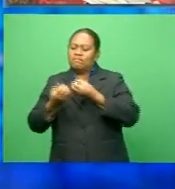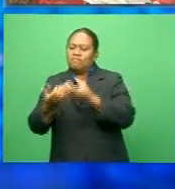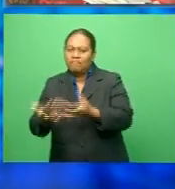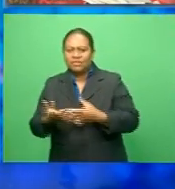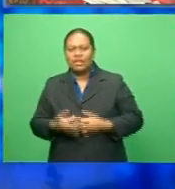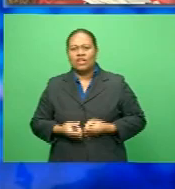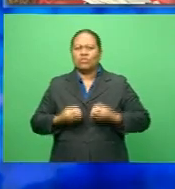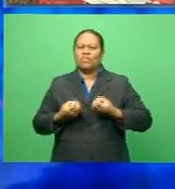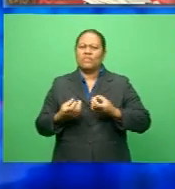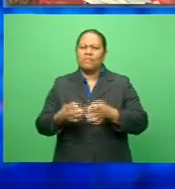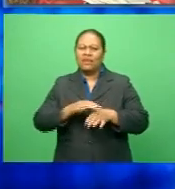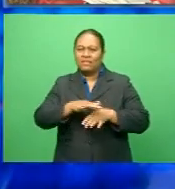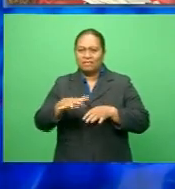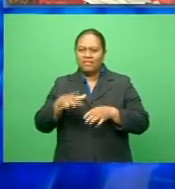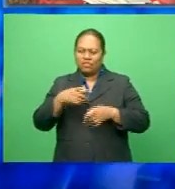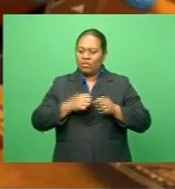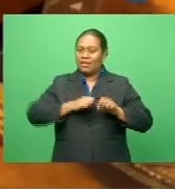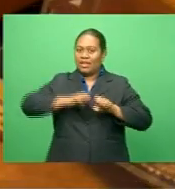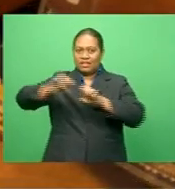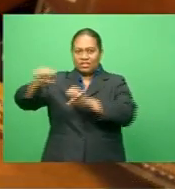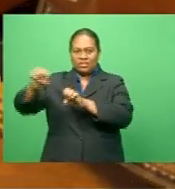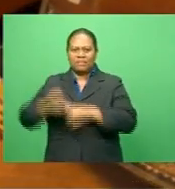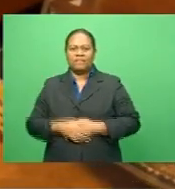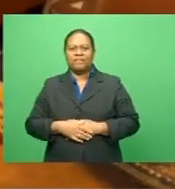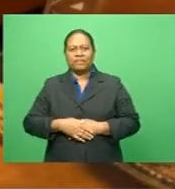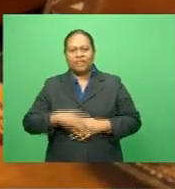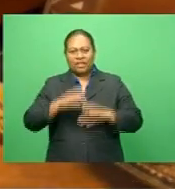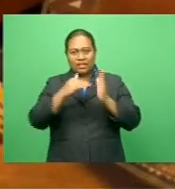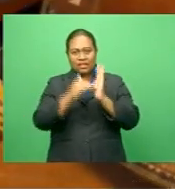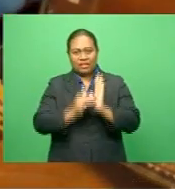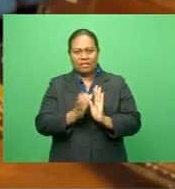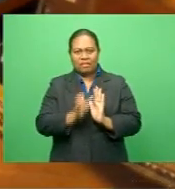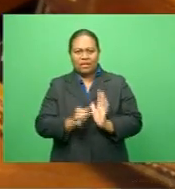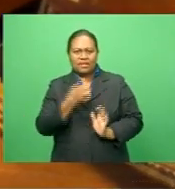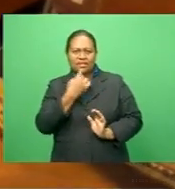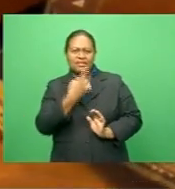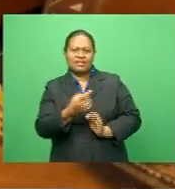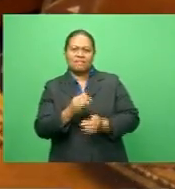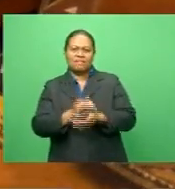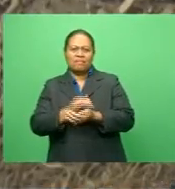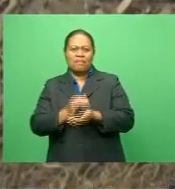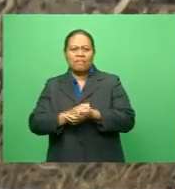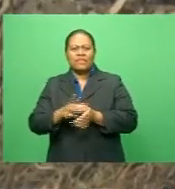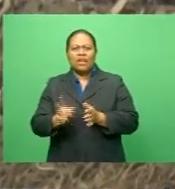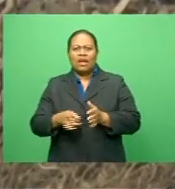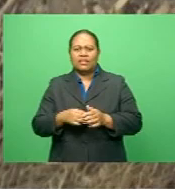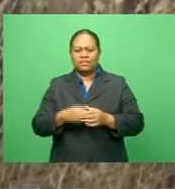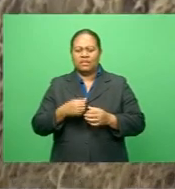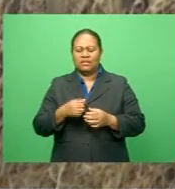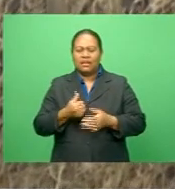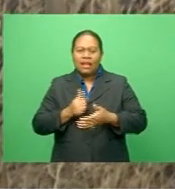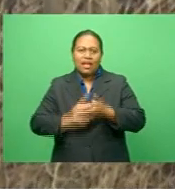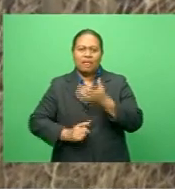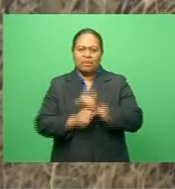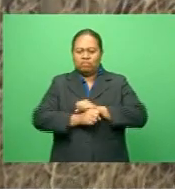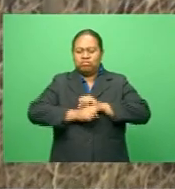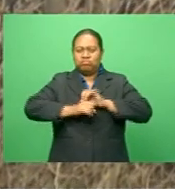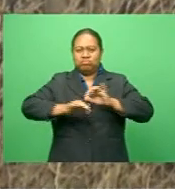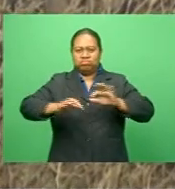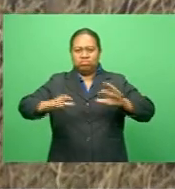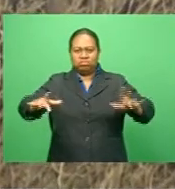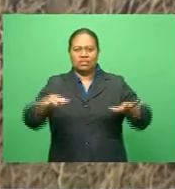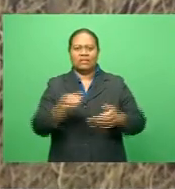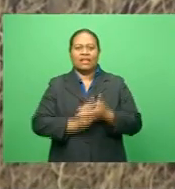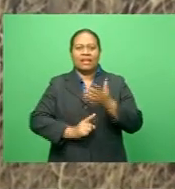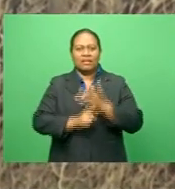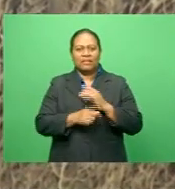prepared for consumption and export. Chair Vio Veratautini says kava is consumed widely and its quality should not be